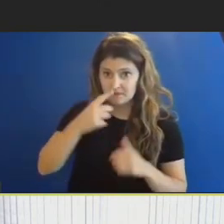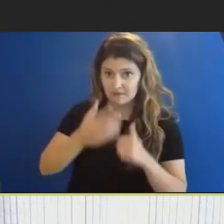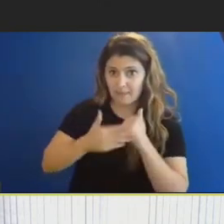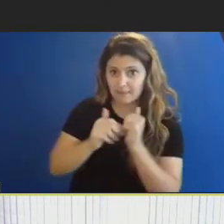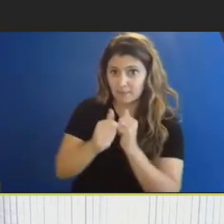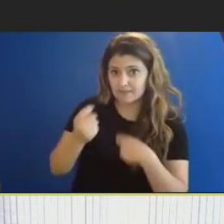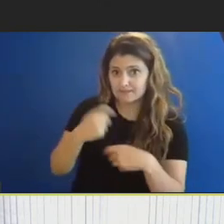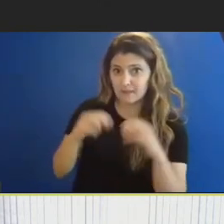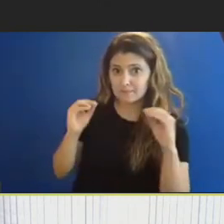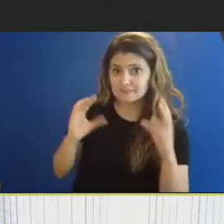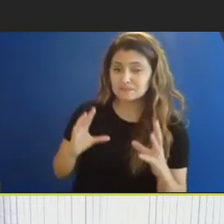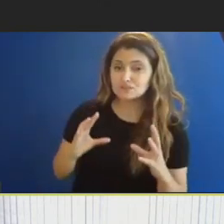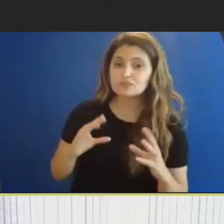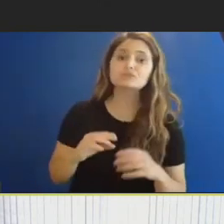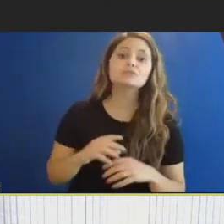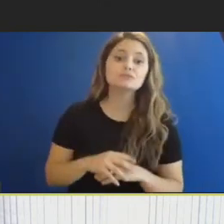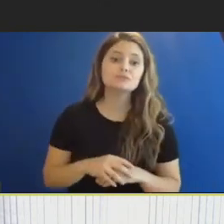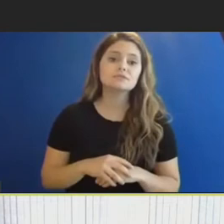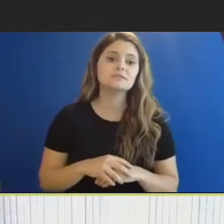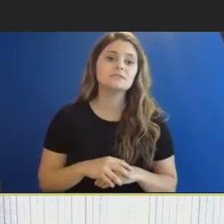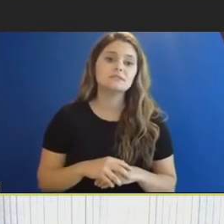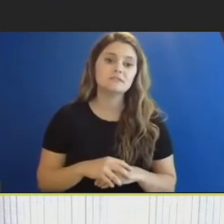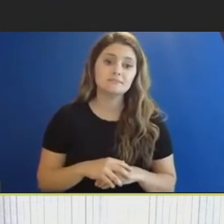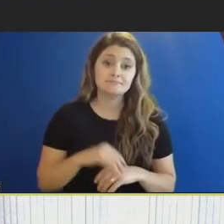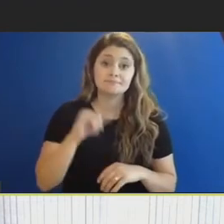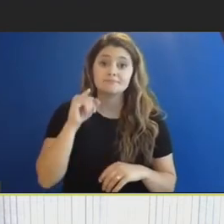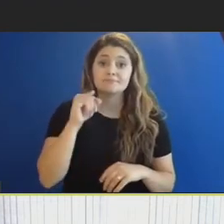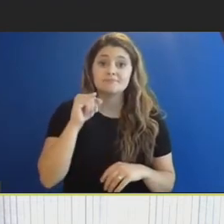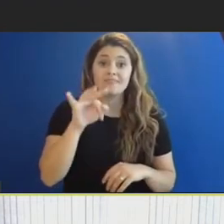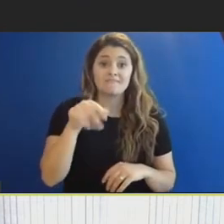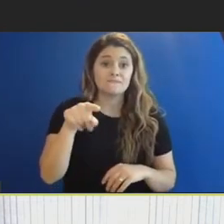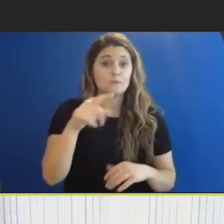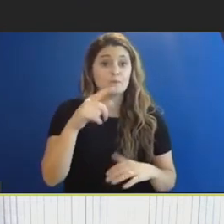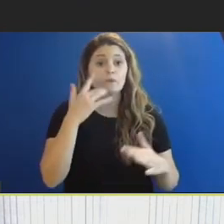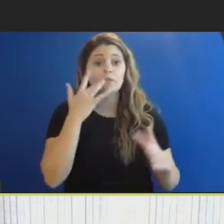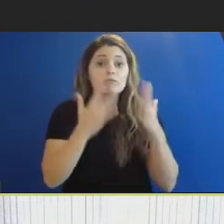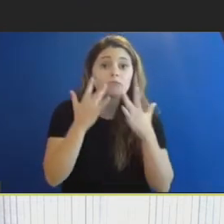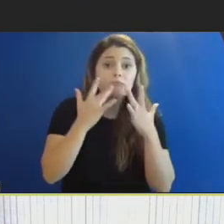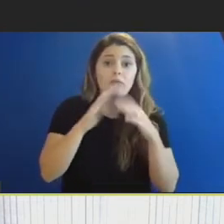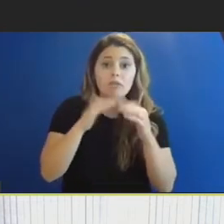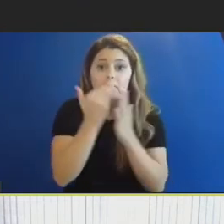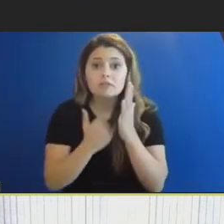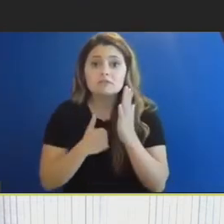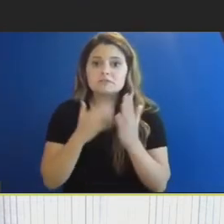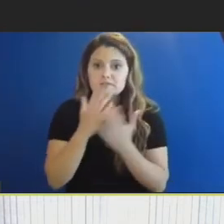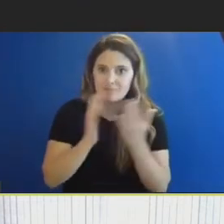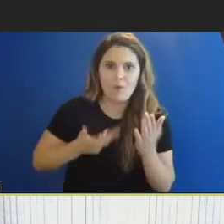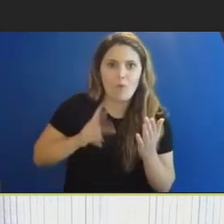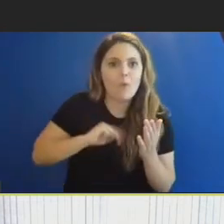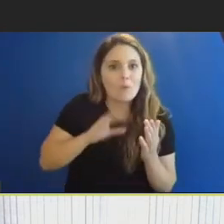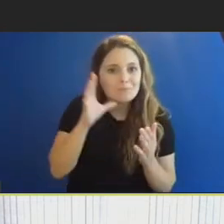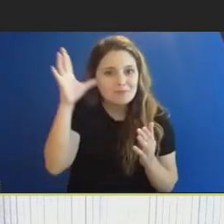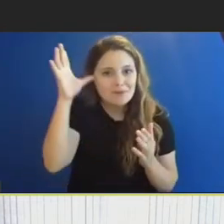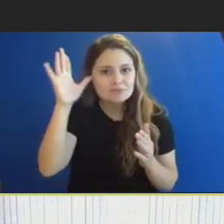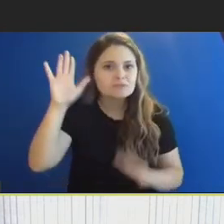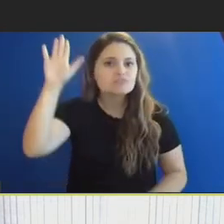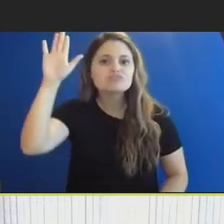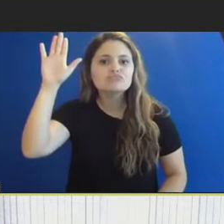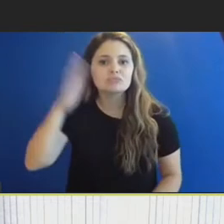substitute teaching? If you get short on the list, we've had some of our own parents, just some of